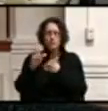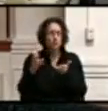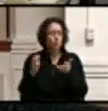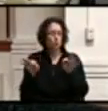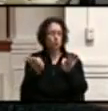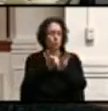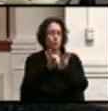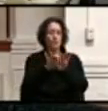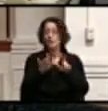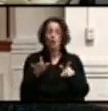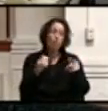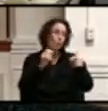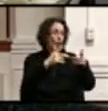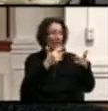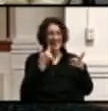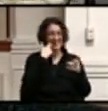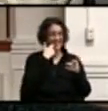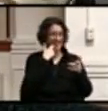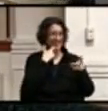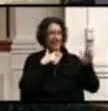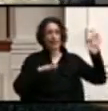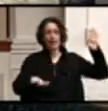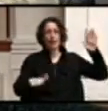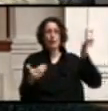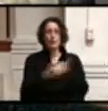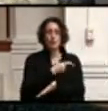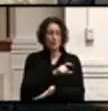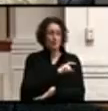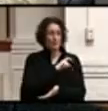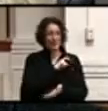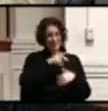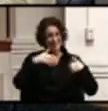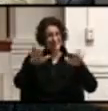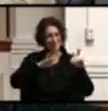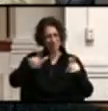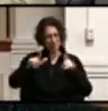police officers in. Well, you know, good looking bunch.